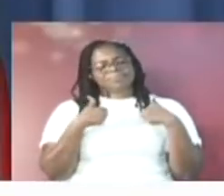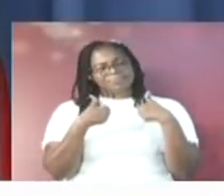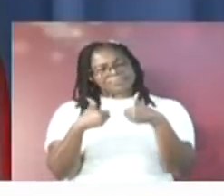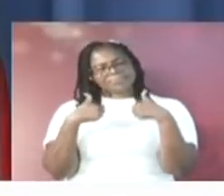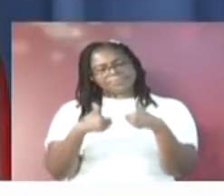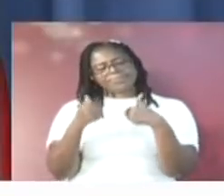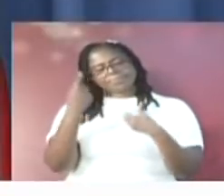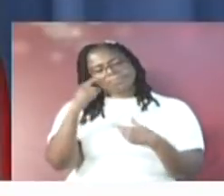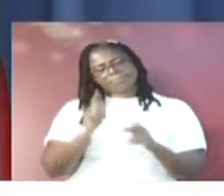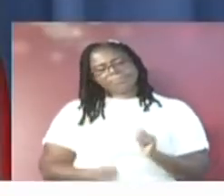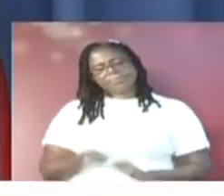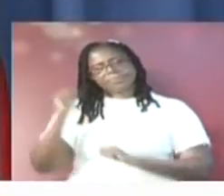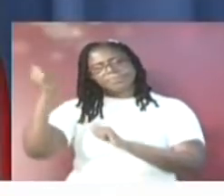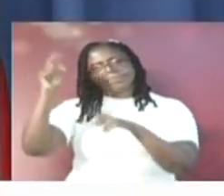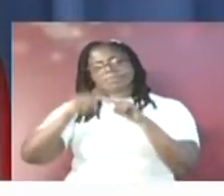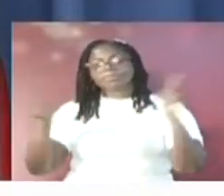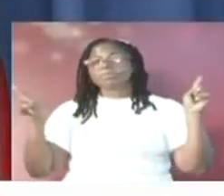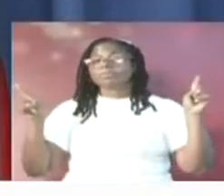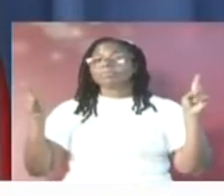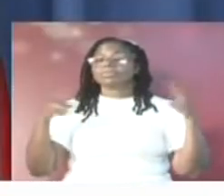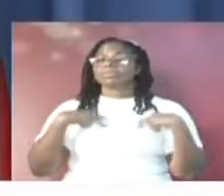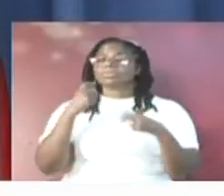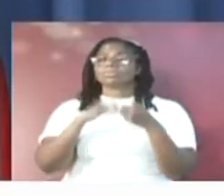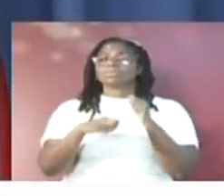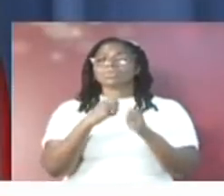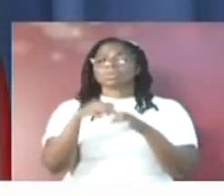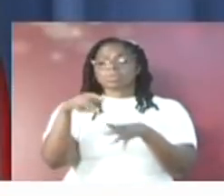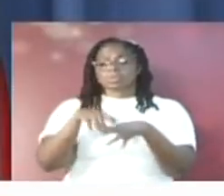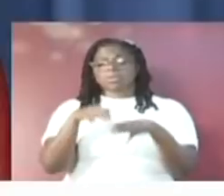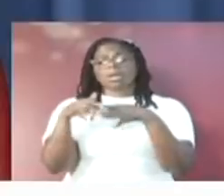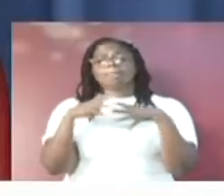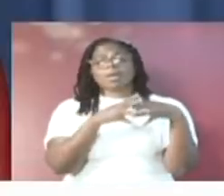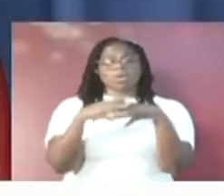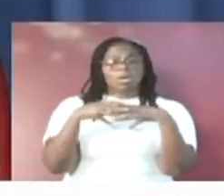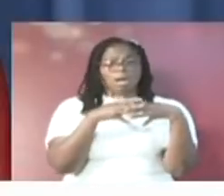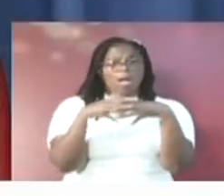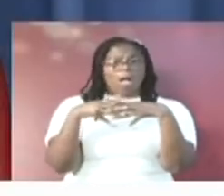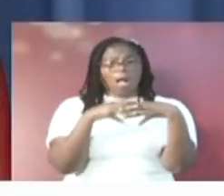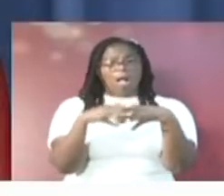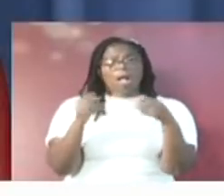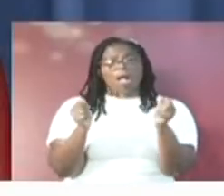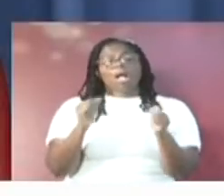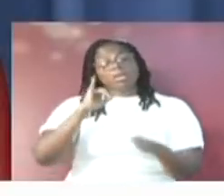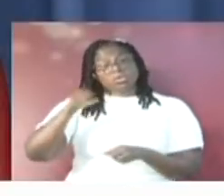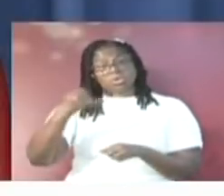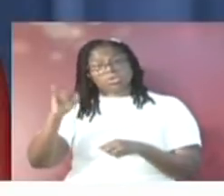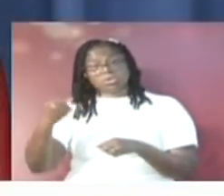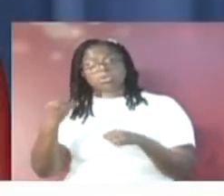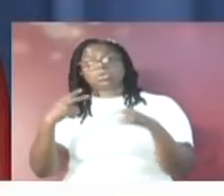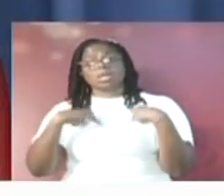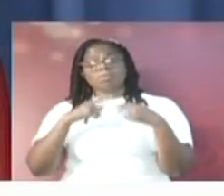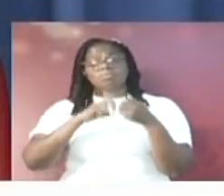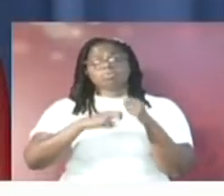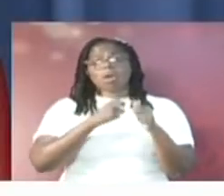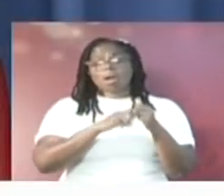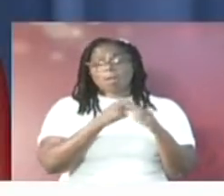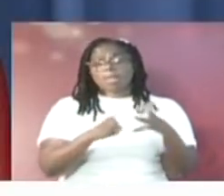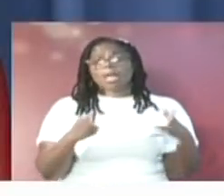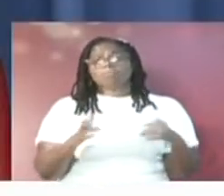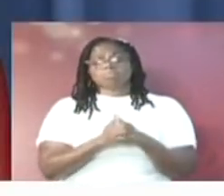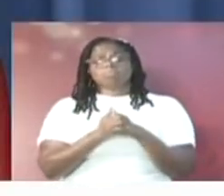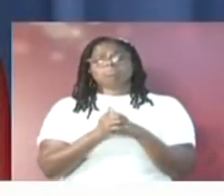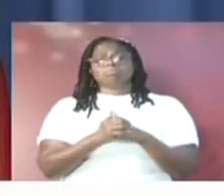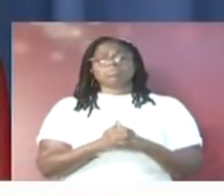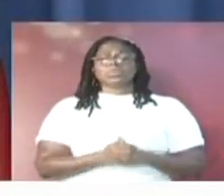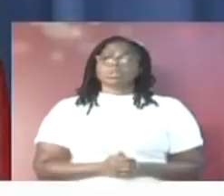position. But there has been a problem in the United States with the Johnson & Johnson vaccine at the main production facility